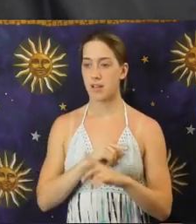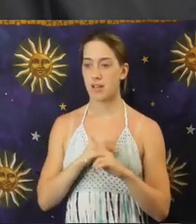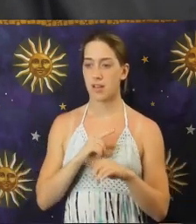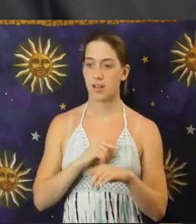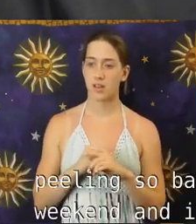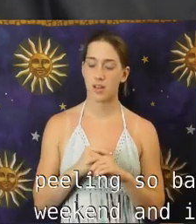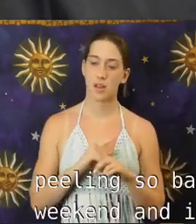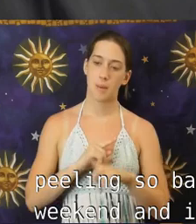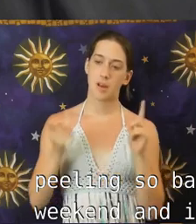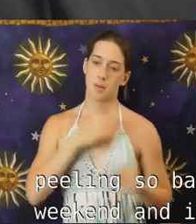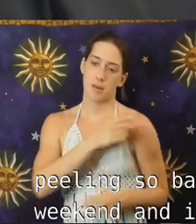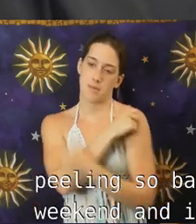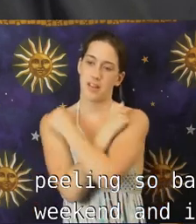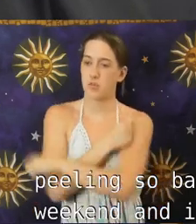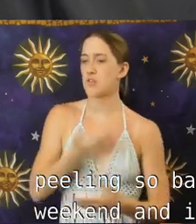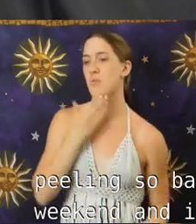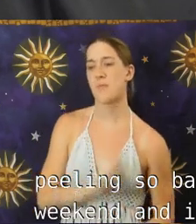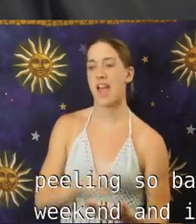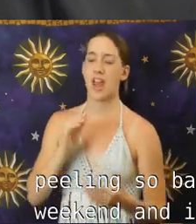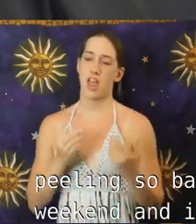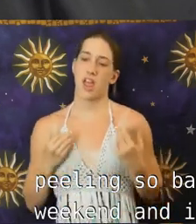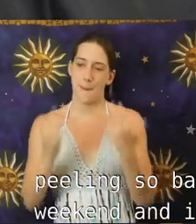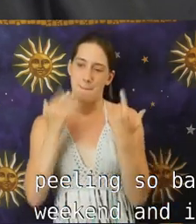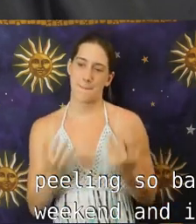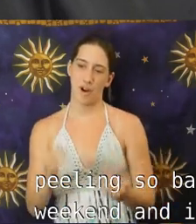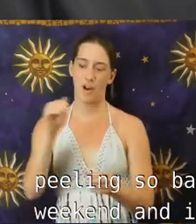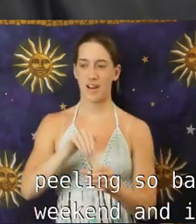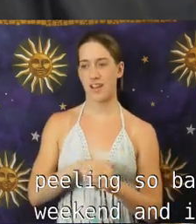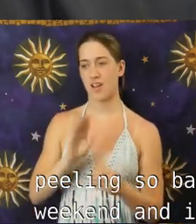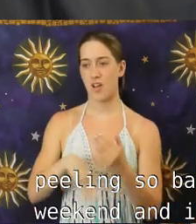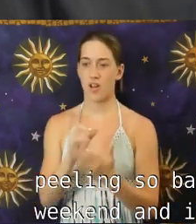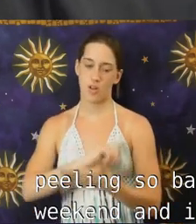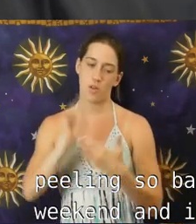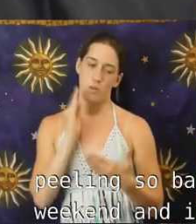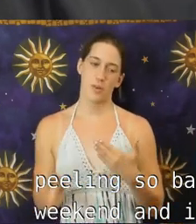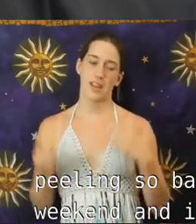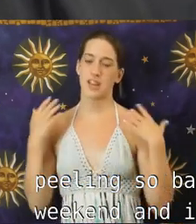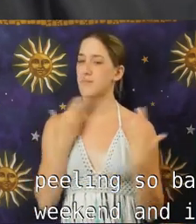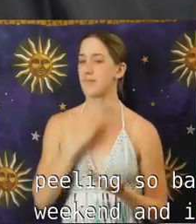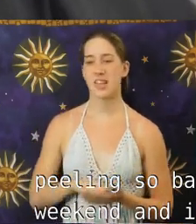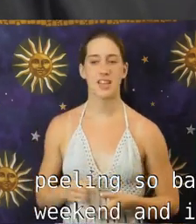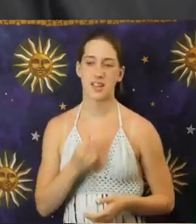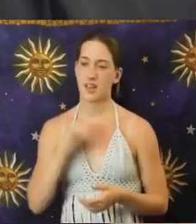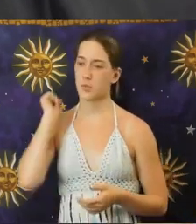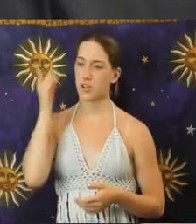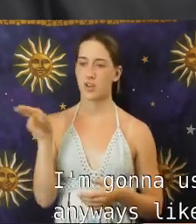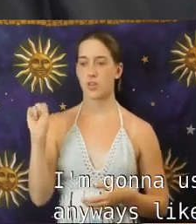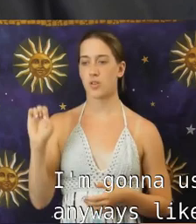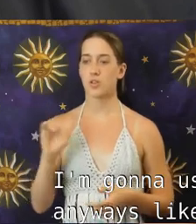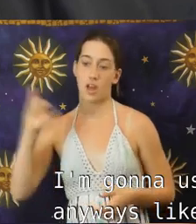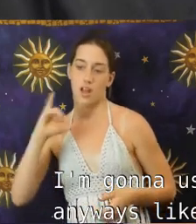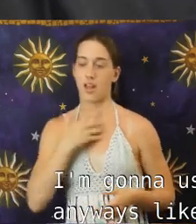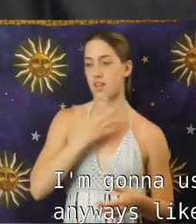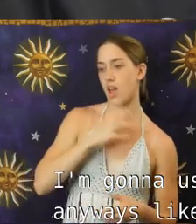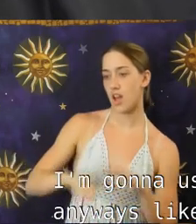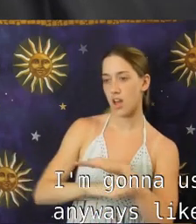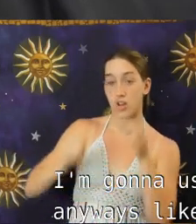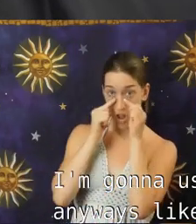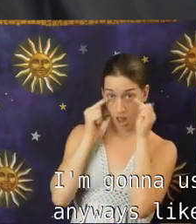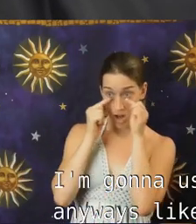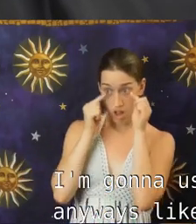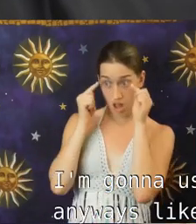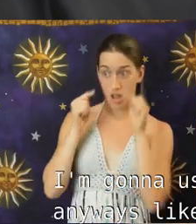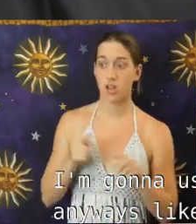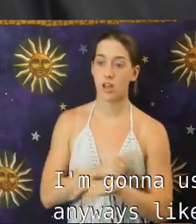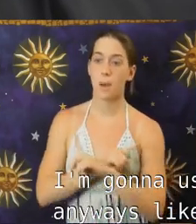were peeling so bad and burnt and in pain by the end of the weekend. It was a great weekend, totally worth it. Actually, I'm going to use Like It's Hot under the